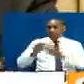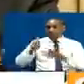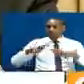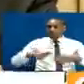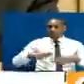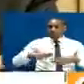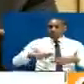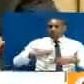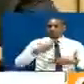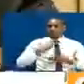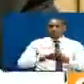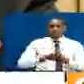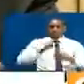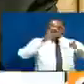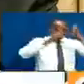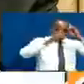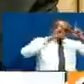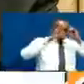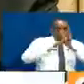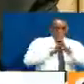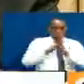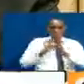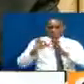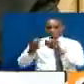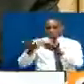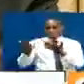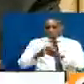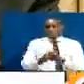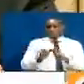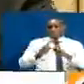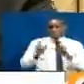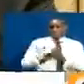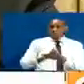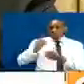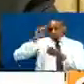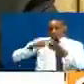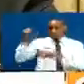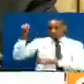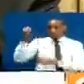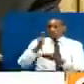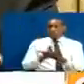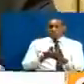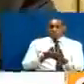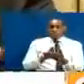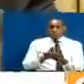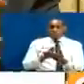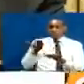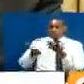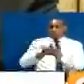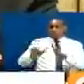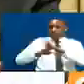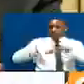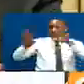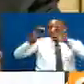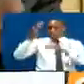people have been trying to sell theories to the family. Of course, for political reasons. Oh, you know, maybe the